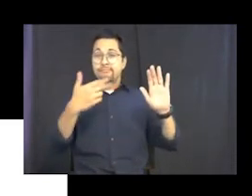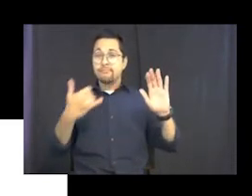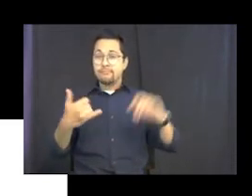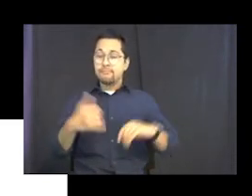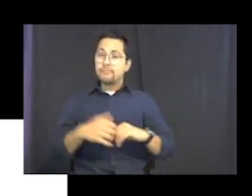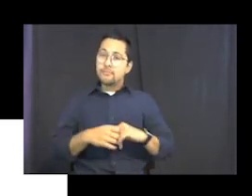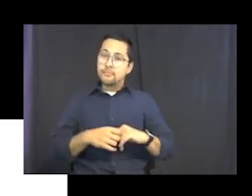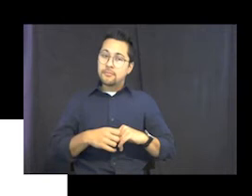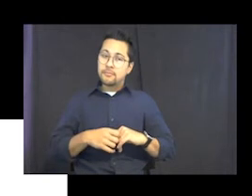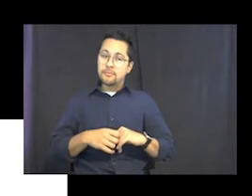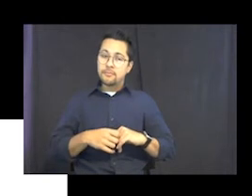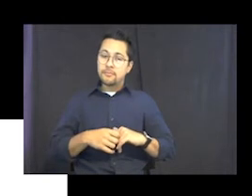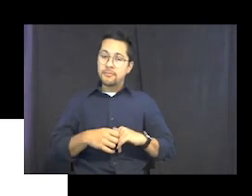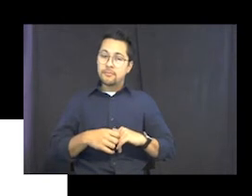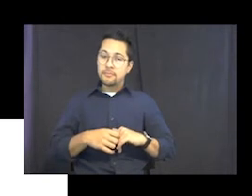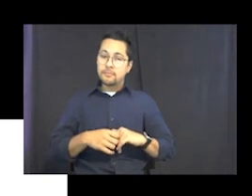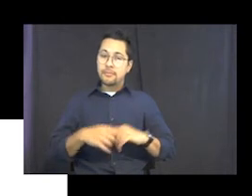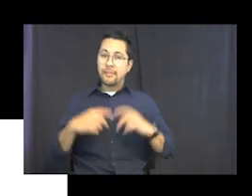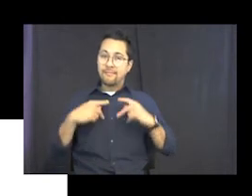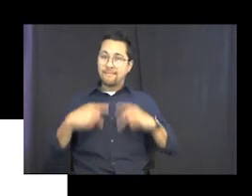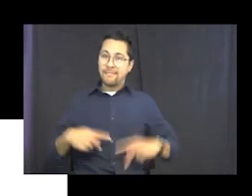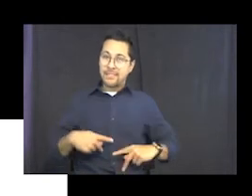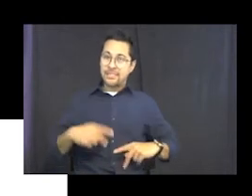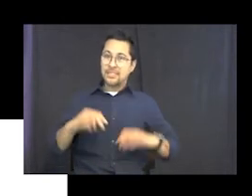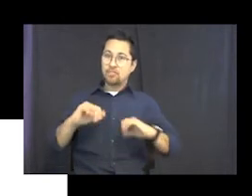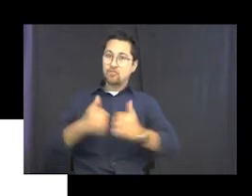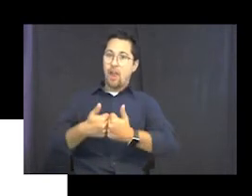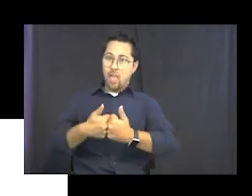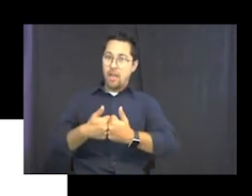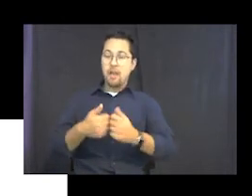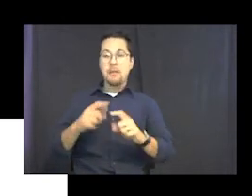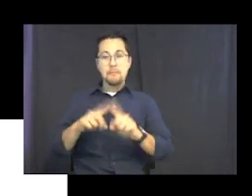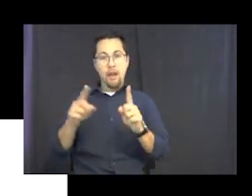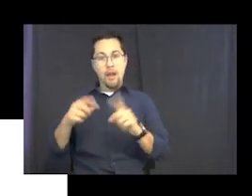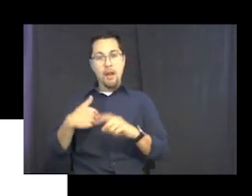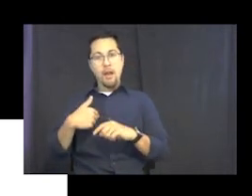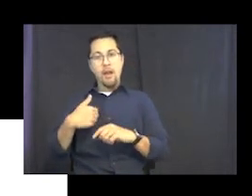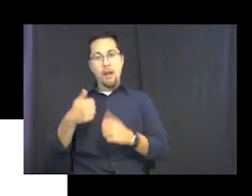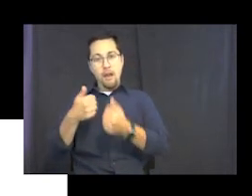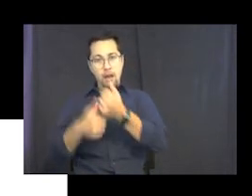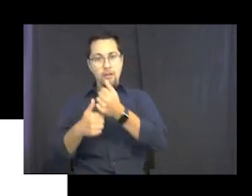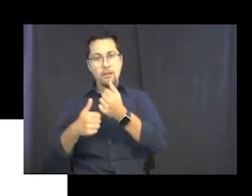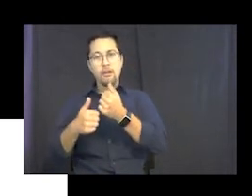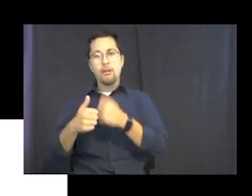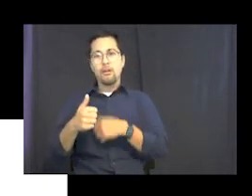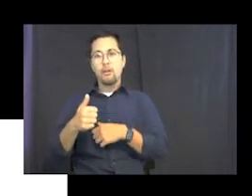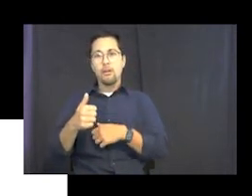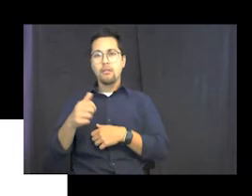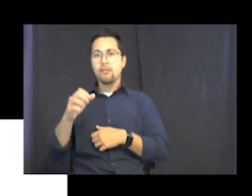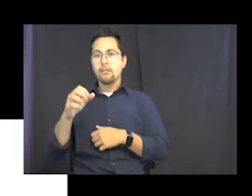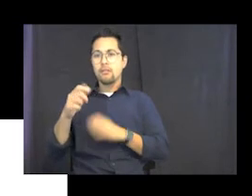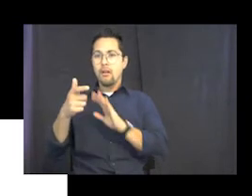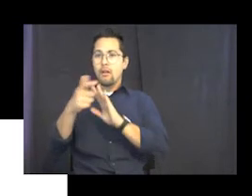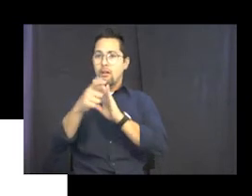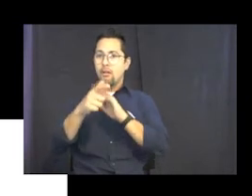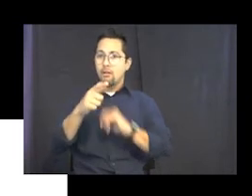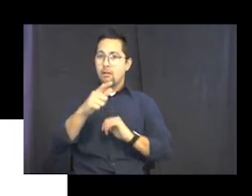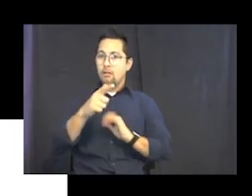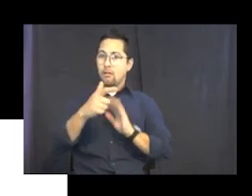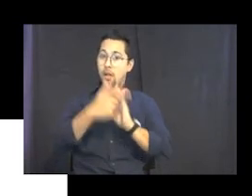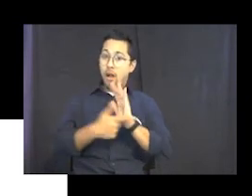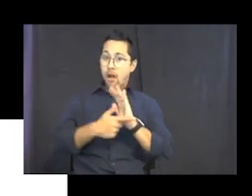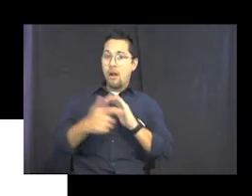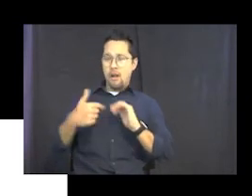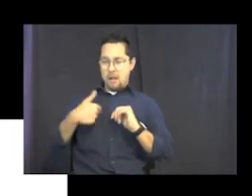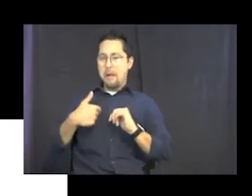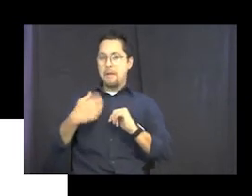not as being physically challenged but under statutory blindness. And that took a